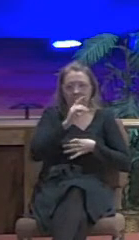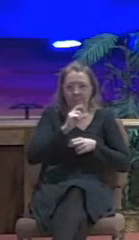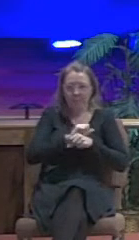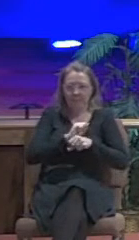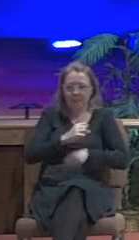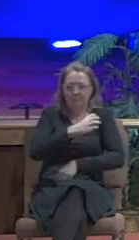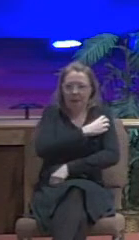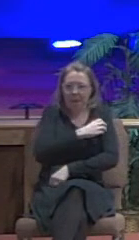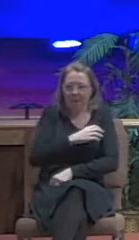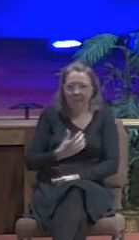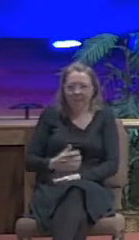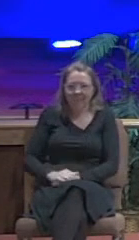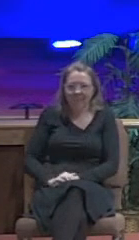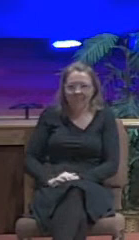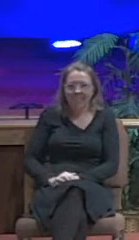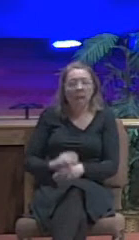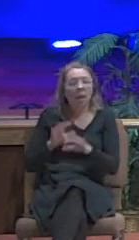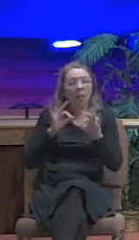Perfect example is Pastor Christy.